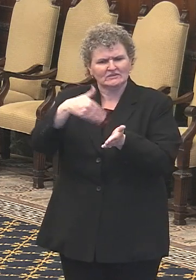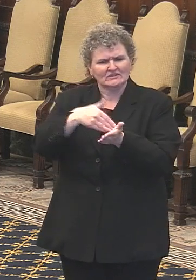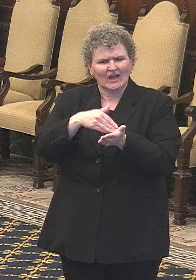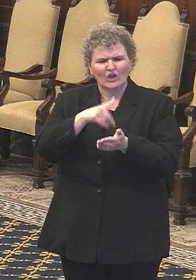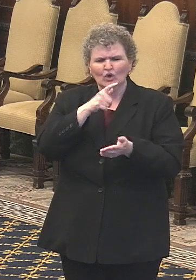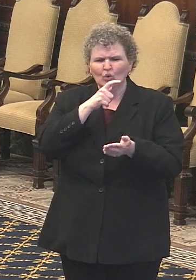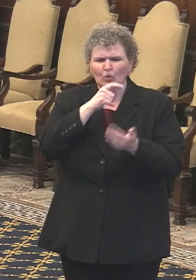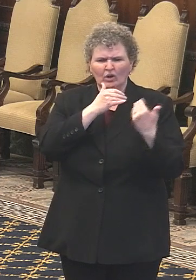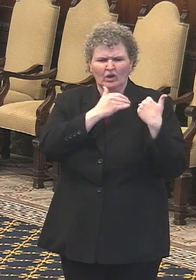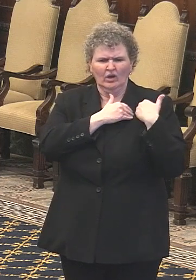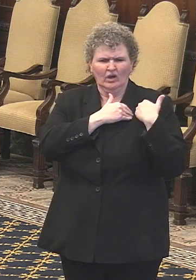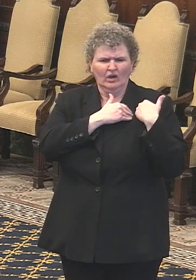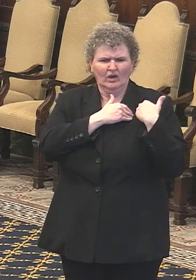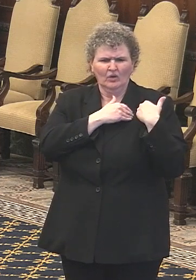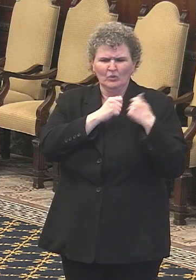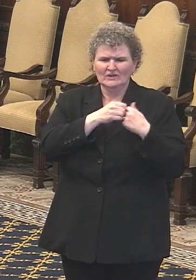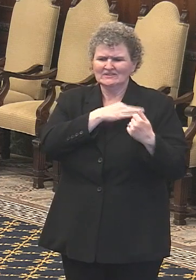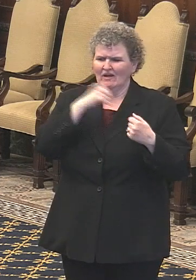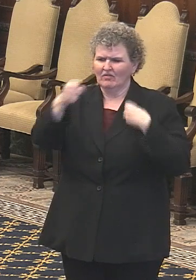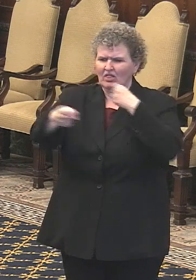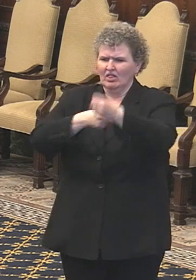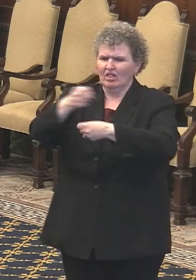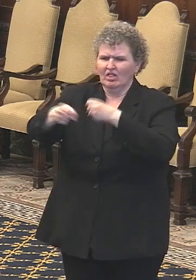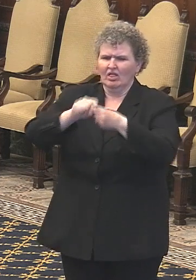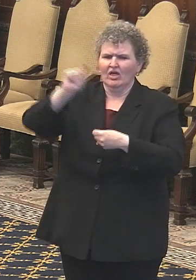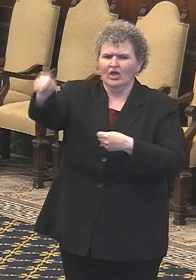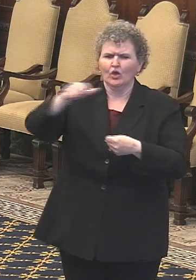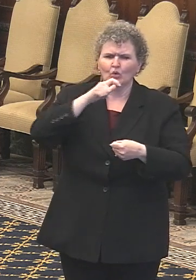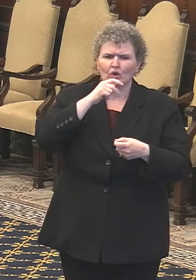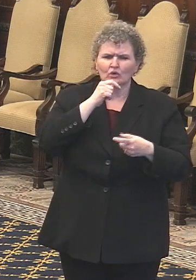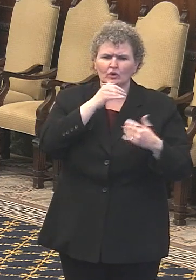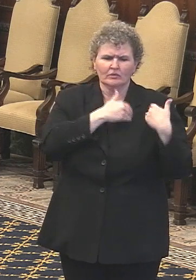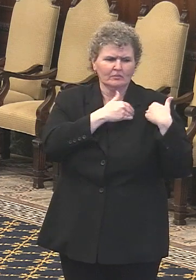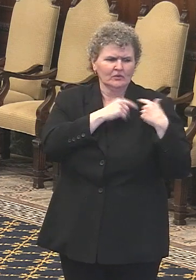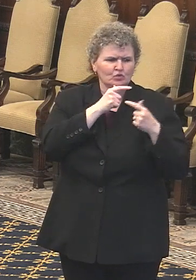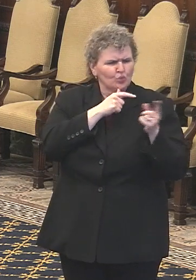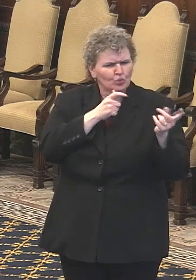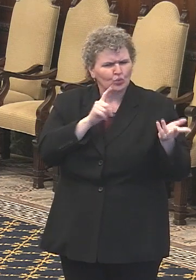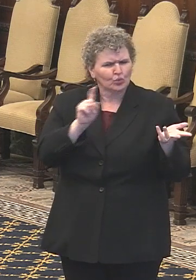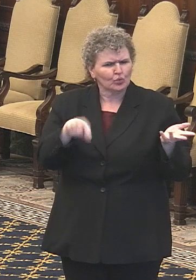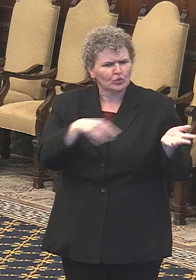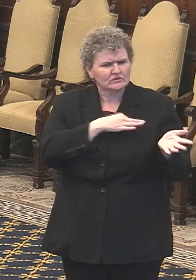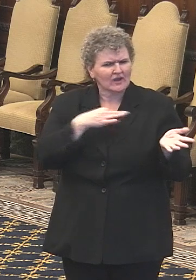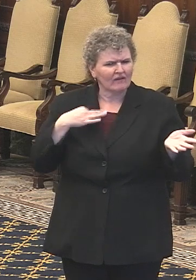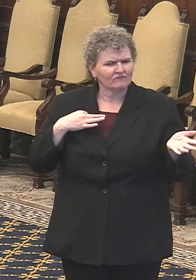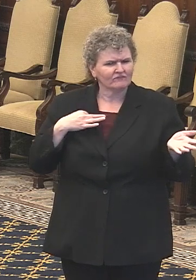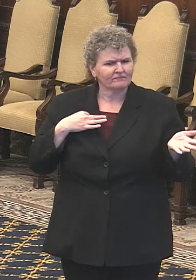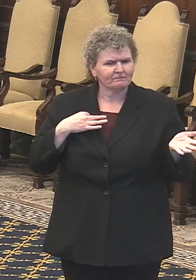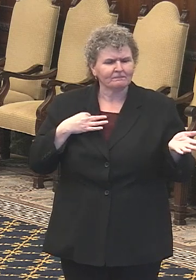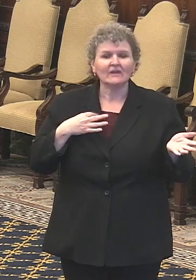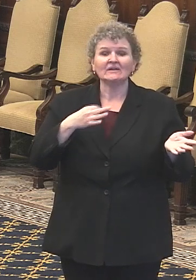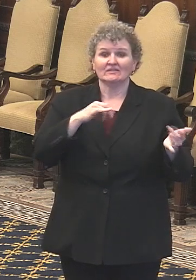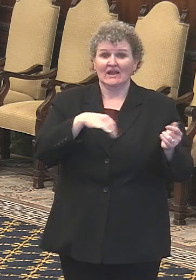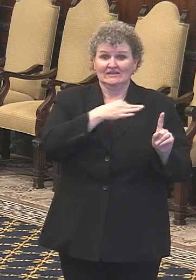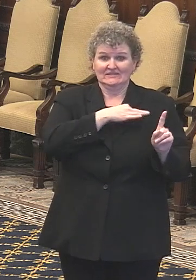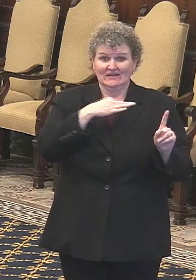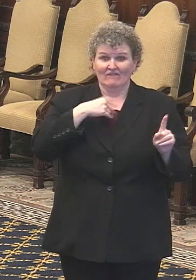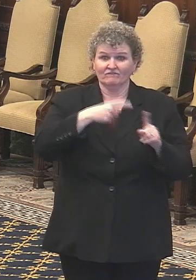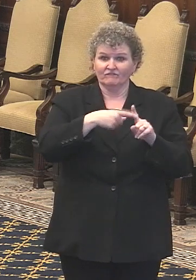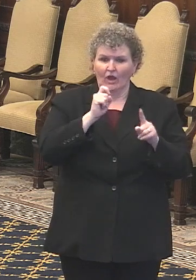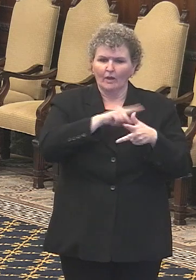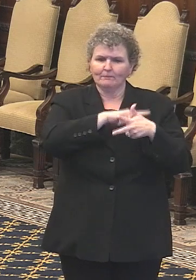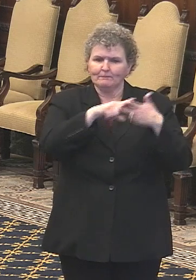if and when we see patients having to use that facility? So the clinical staff there come from three different sources. They come from our Medical Reserve